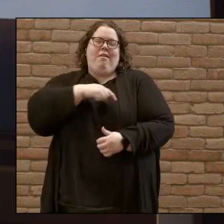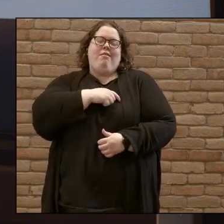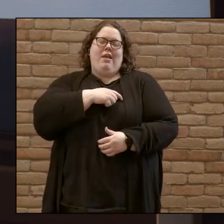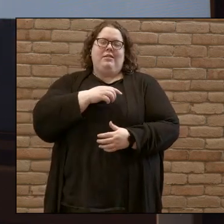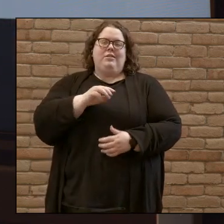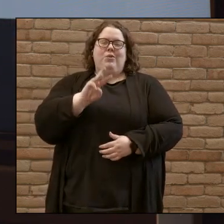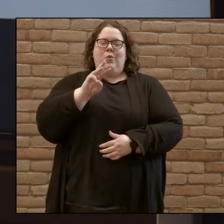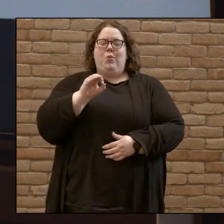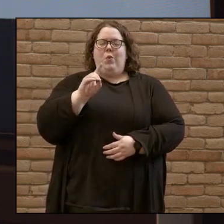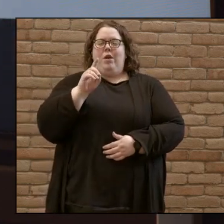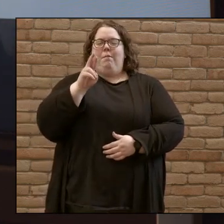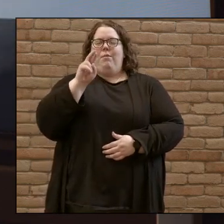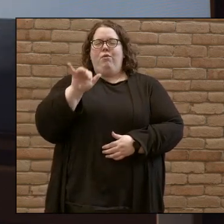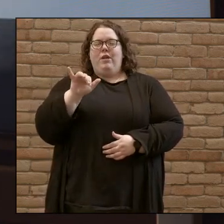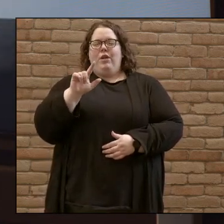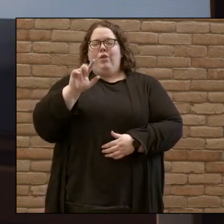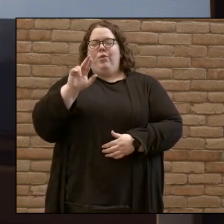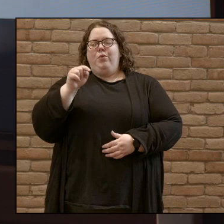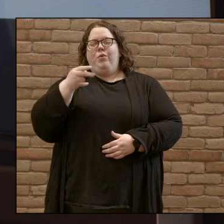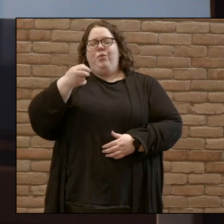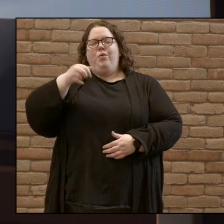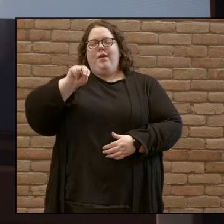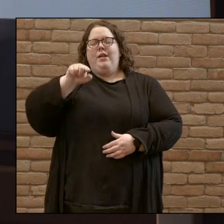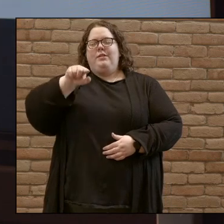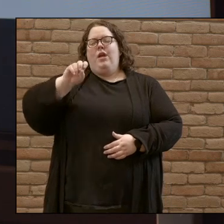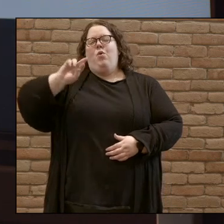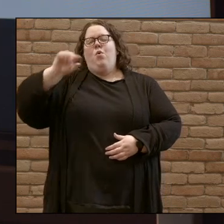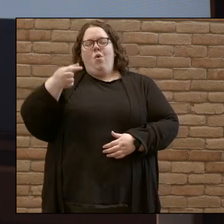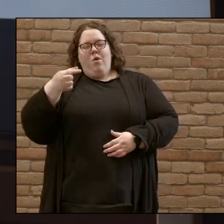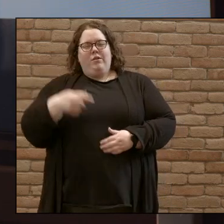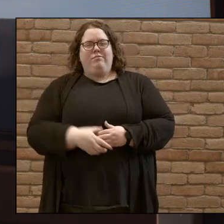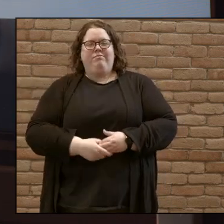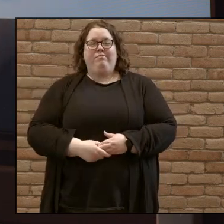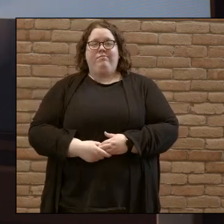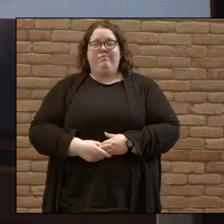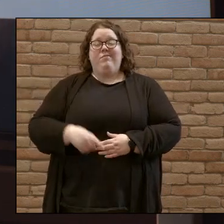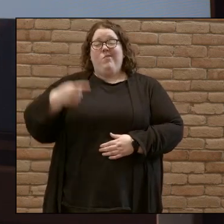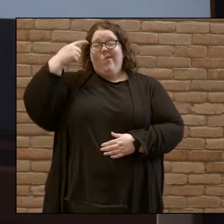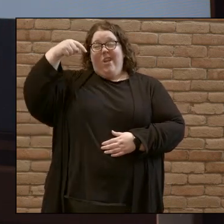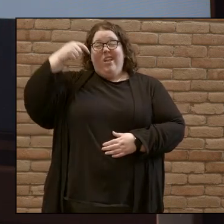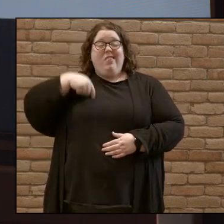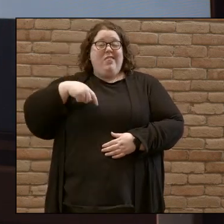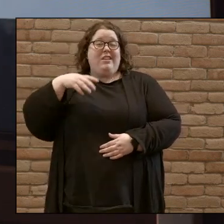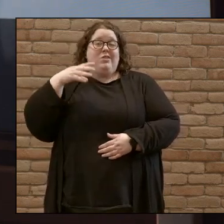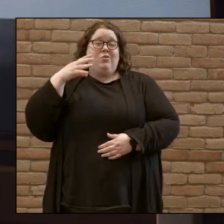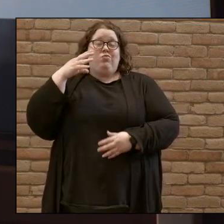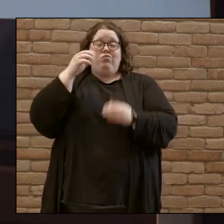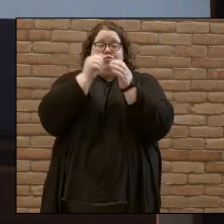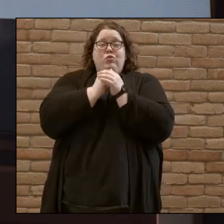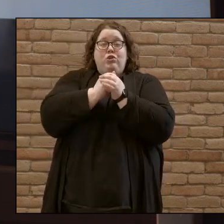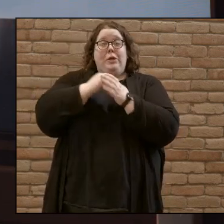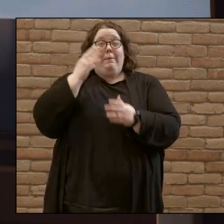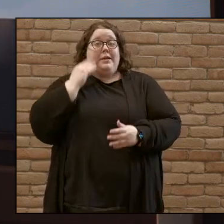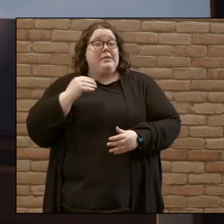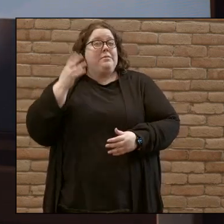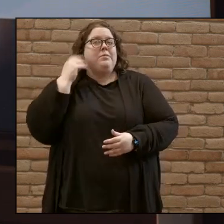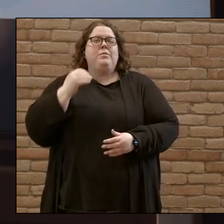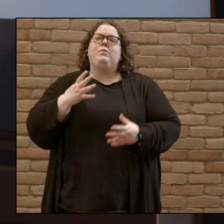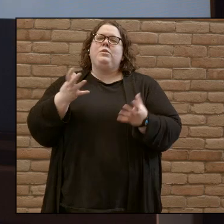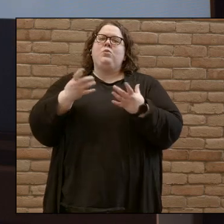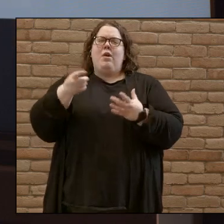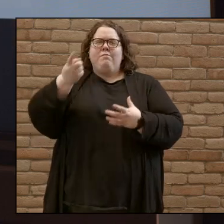woodburylutheran.org. Now, for this entire sermon or for this entire worship experience, we want to get you as involved as